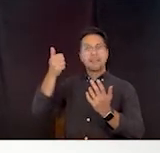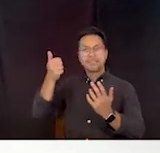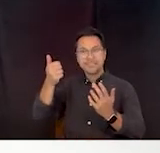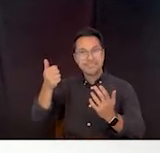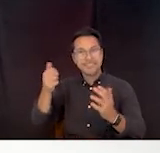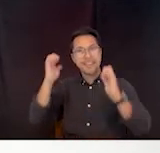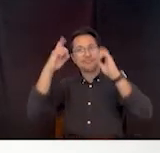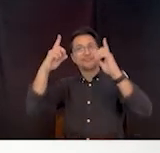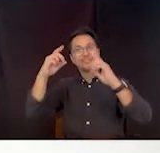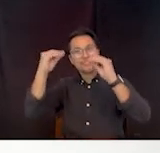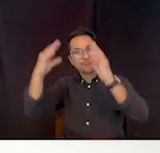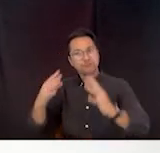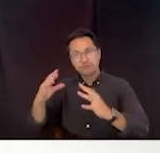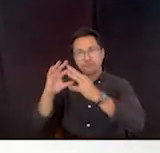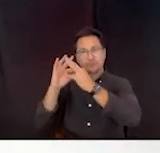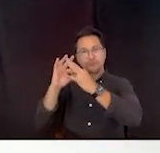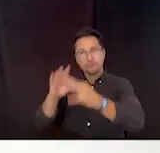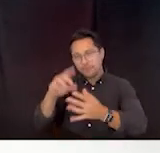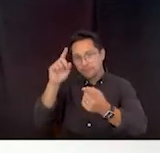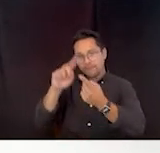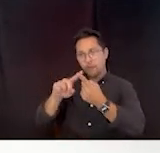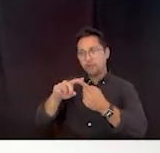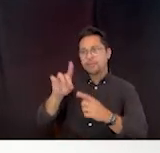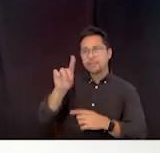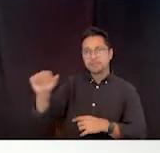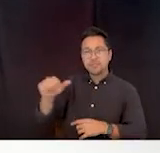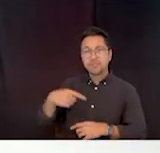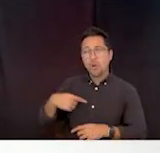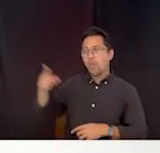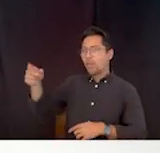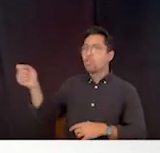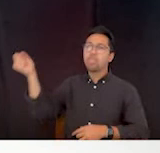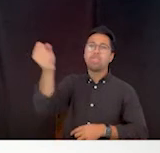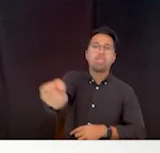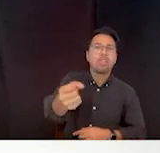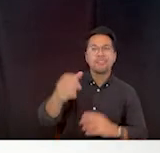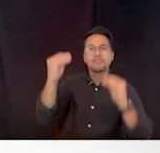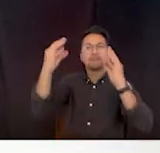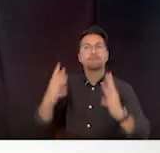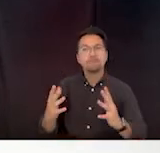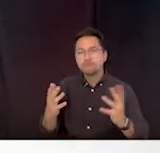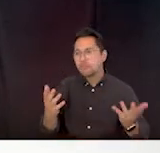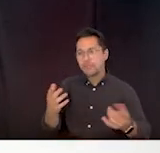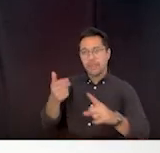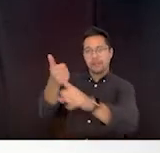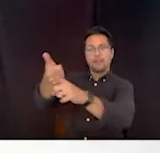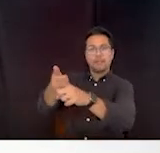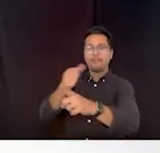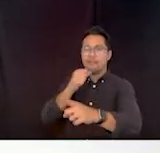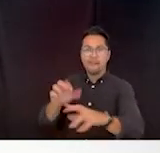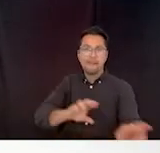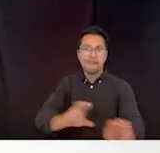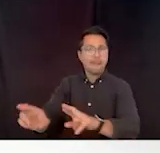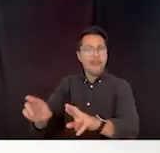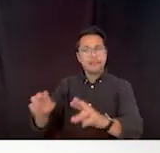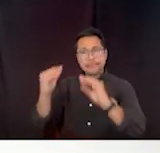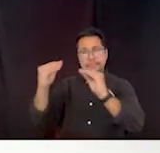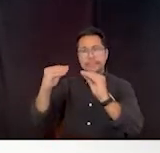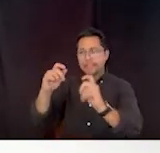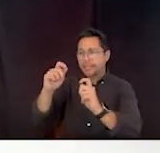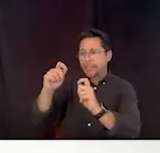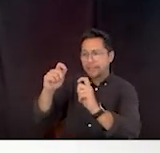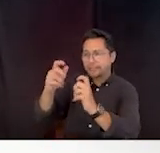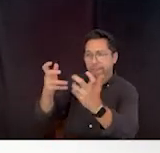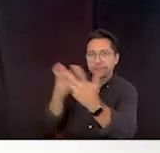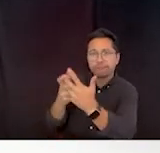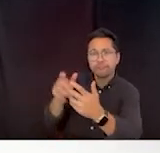teachers when it comes to disabilities, and so they're throwing teachers in there that aren't prepared to teach those needs. And